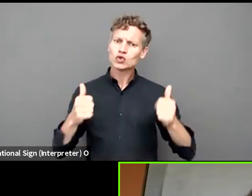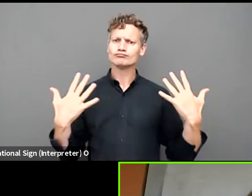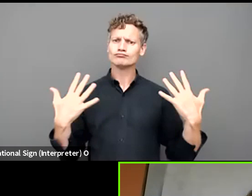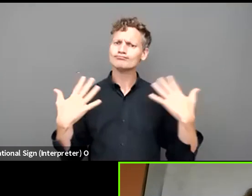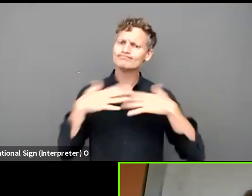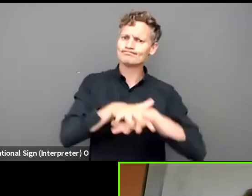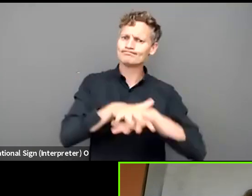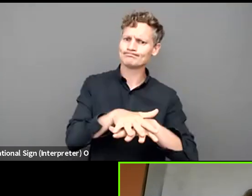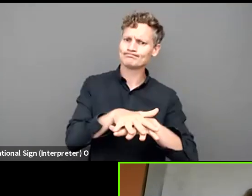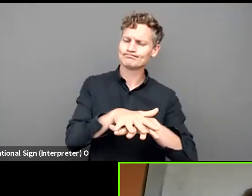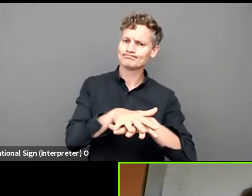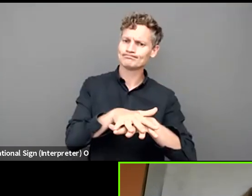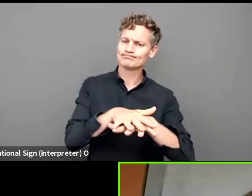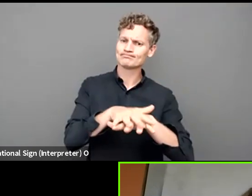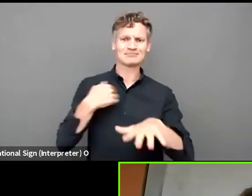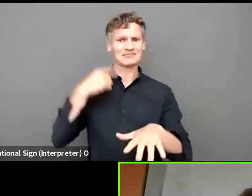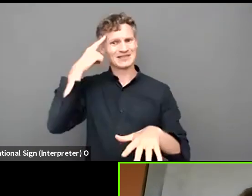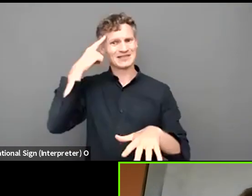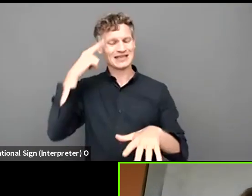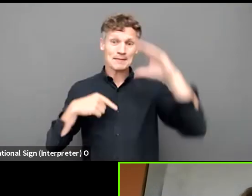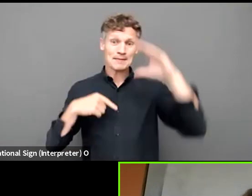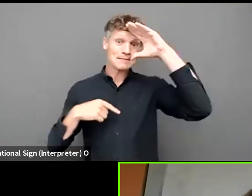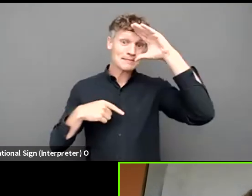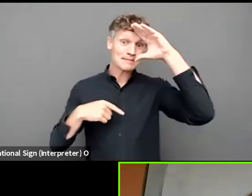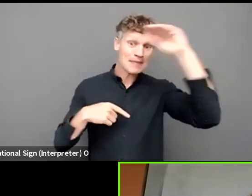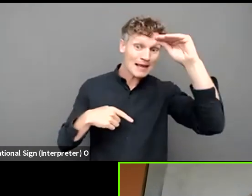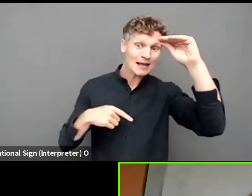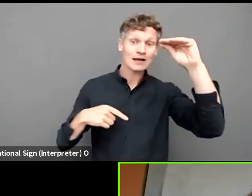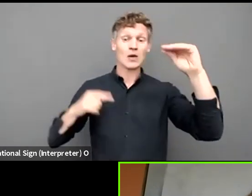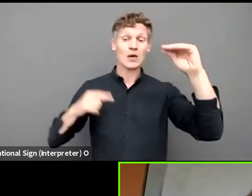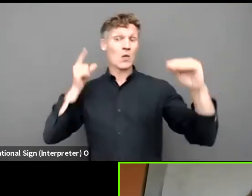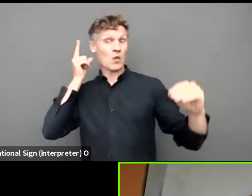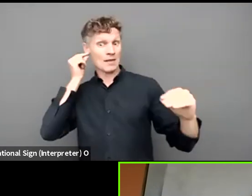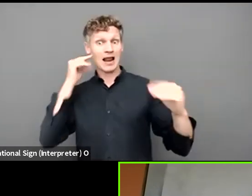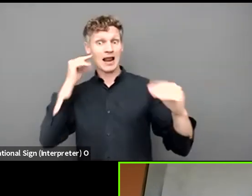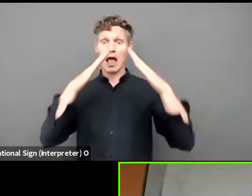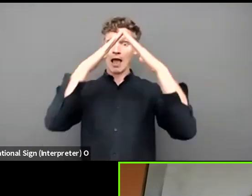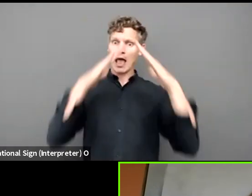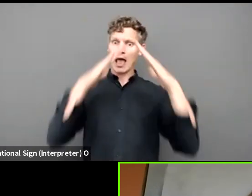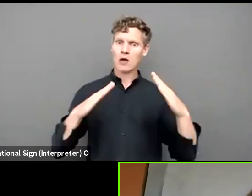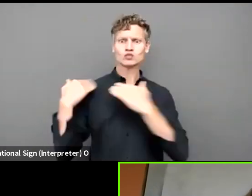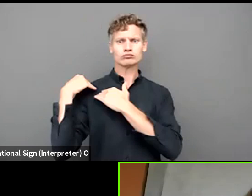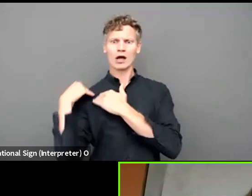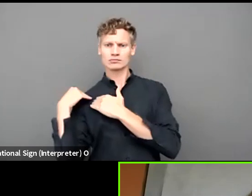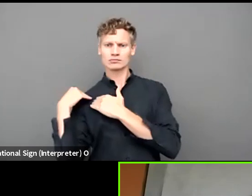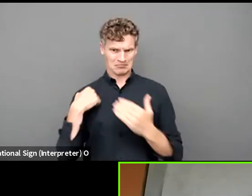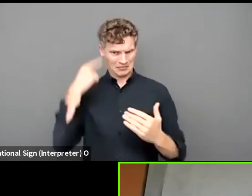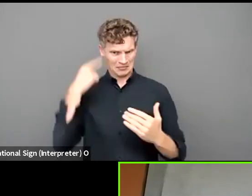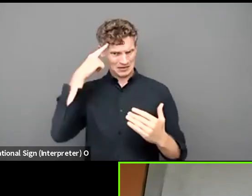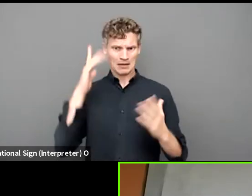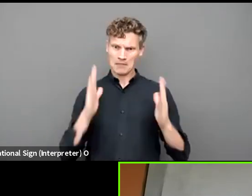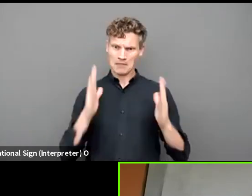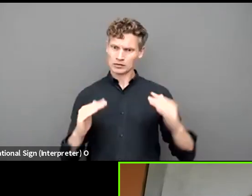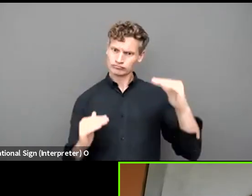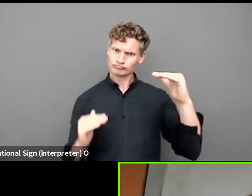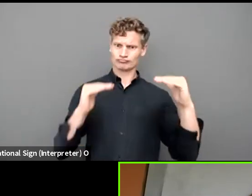sharing between men and women also in the house. And I think, and very importantly, I think we have to encourage